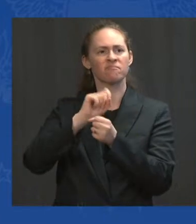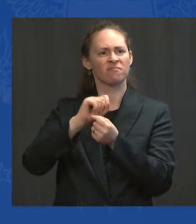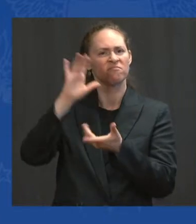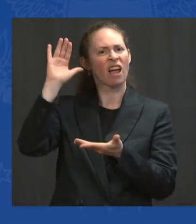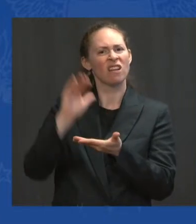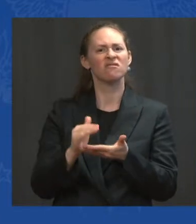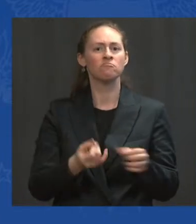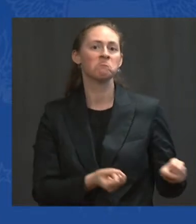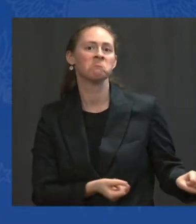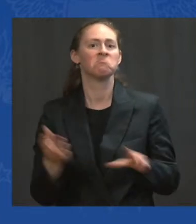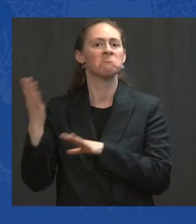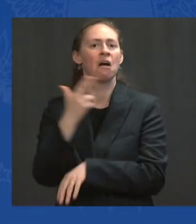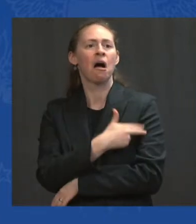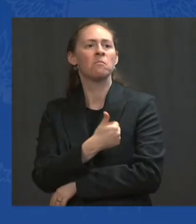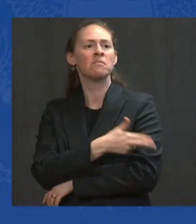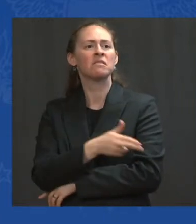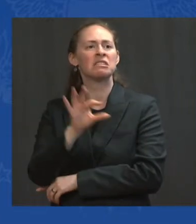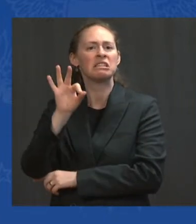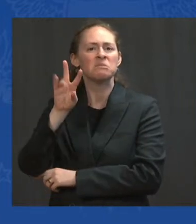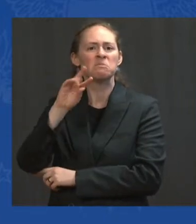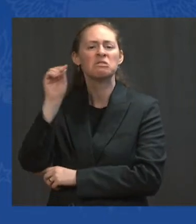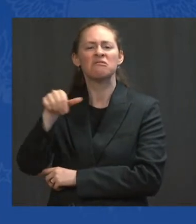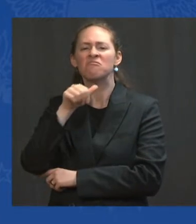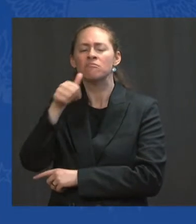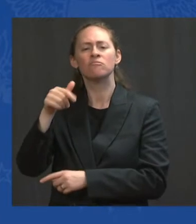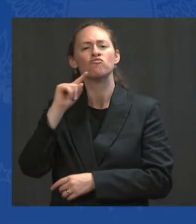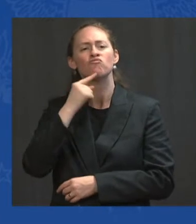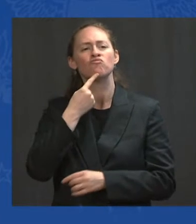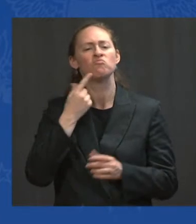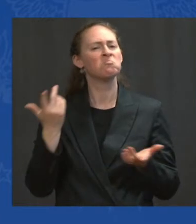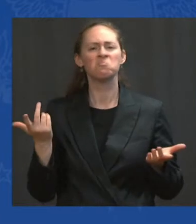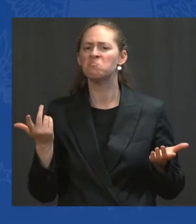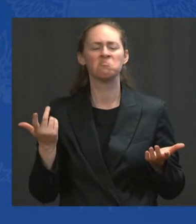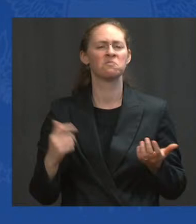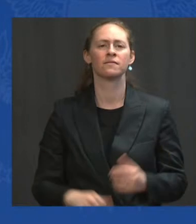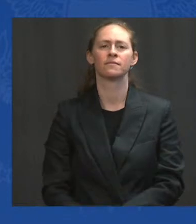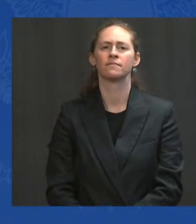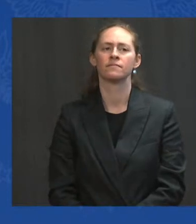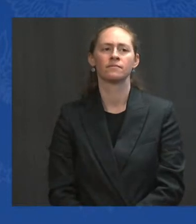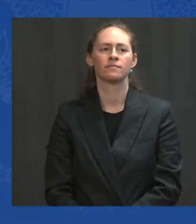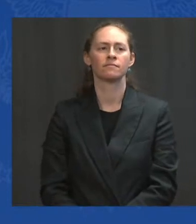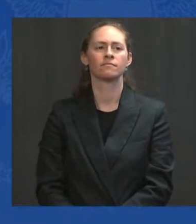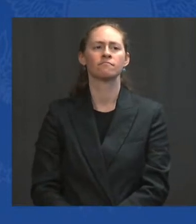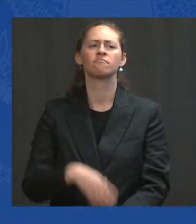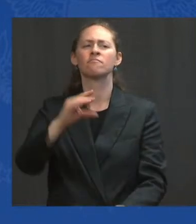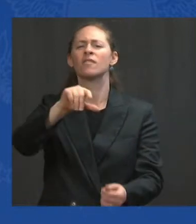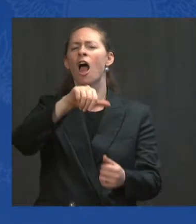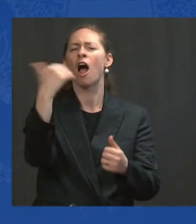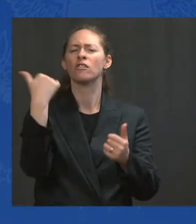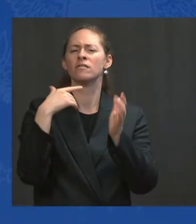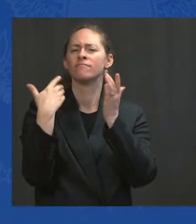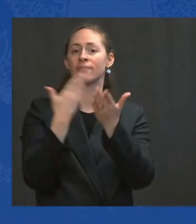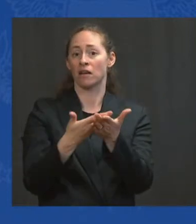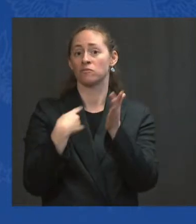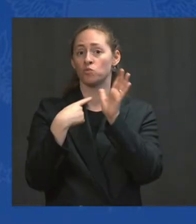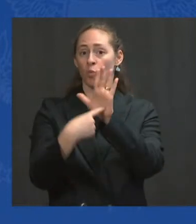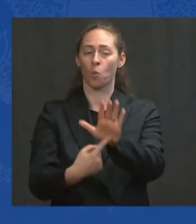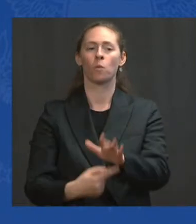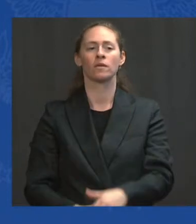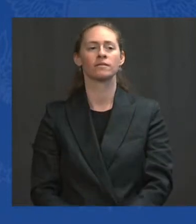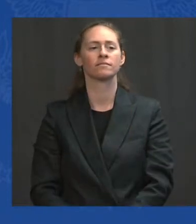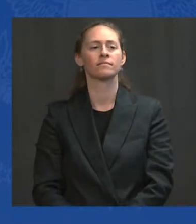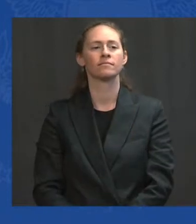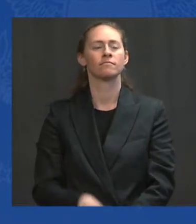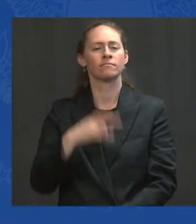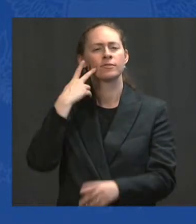hospitalization from the Delta variant. Next slide. But there's also other types of data, namely looking at the antibodies that